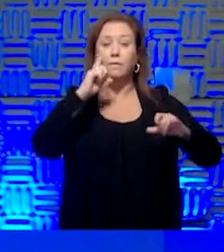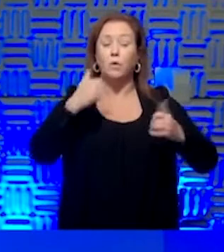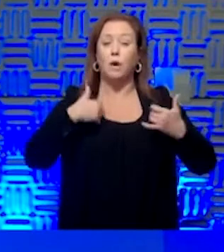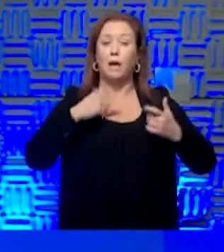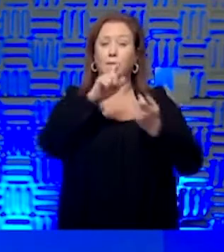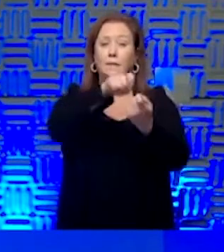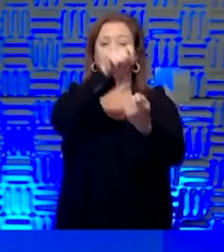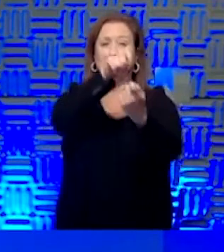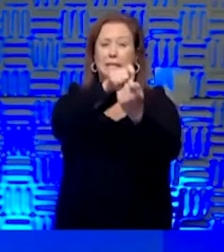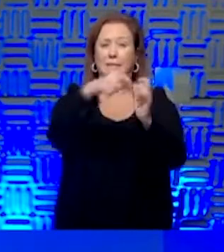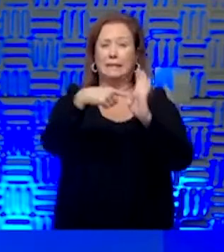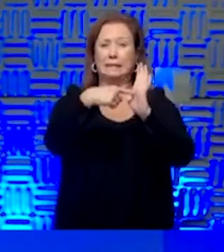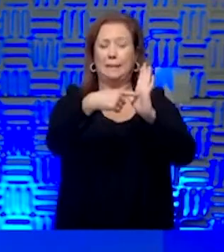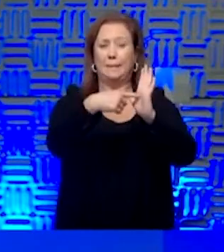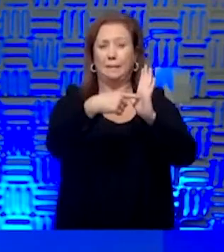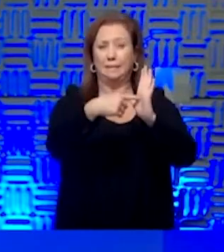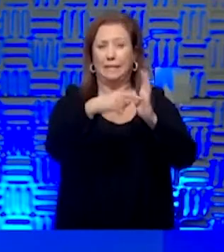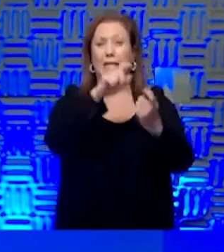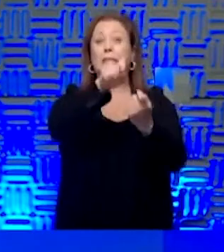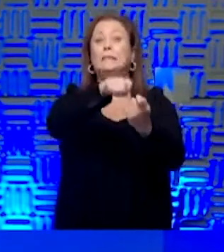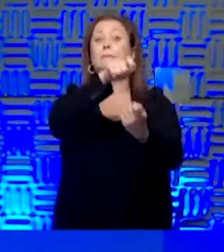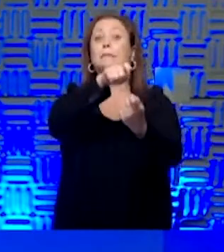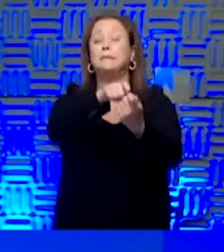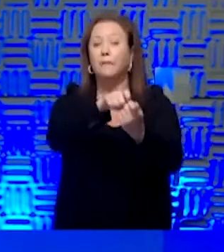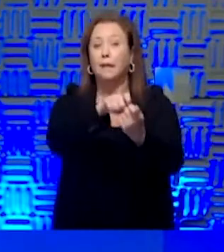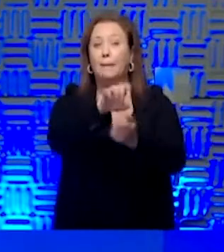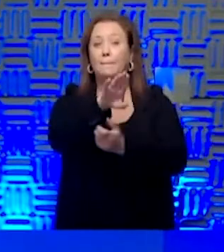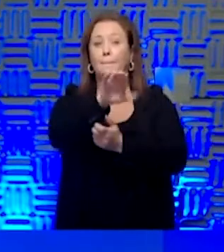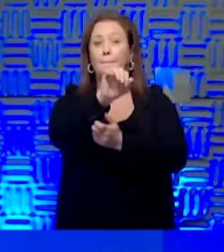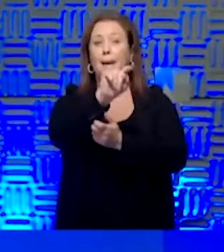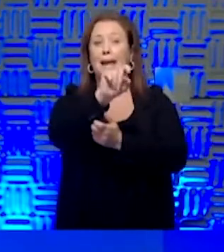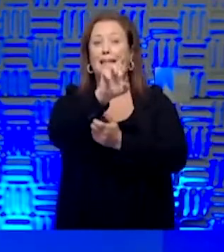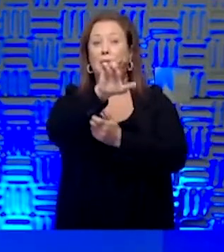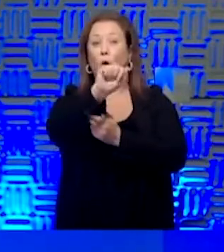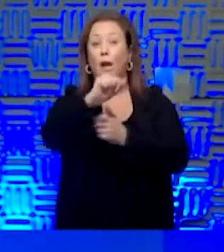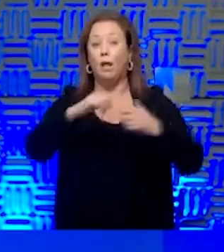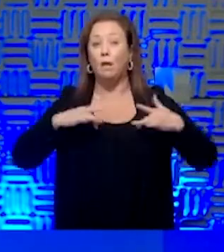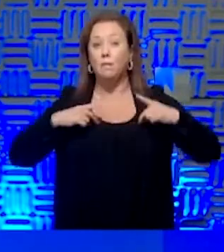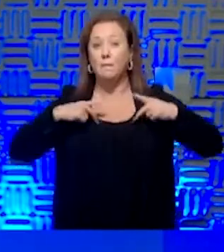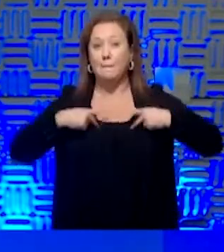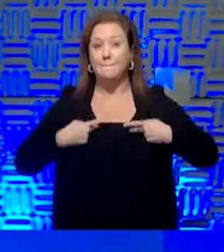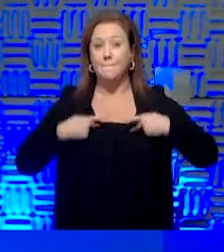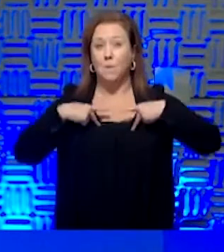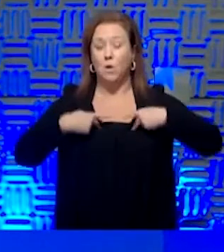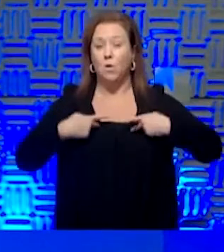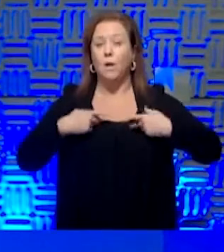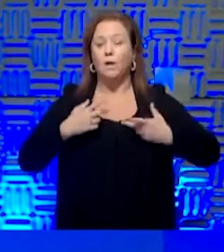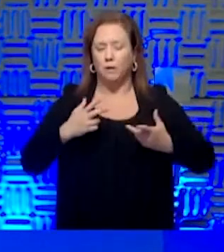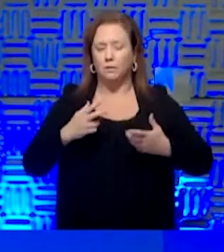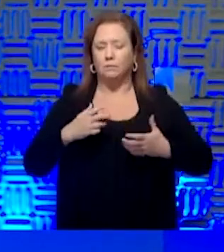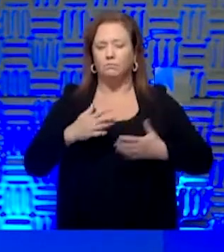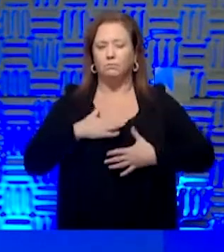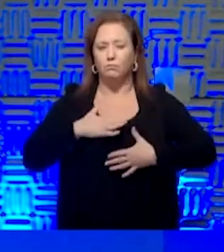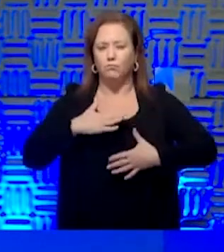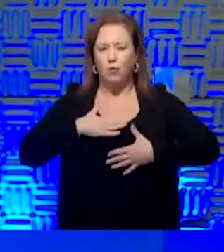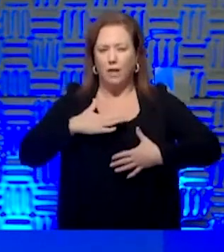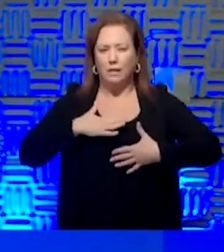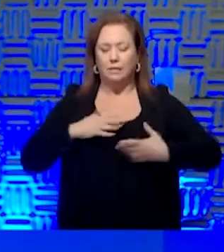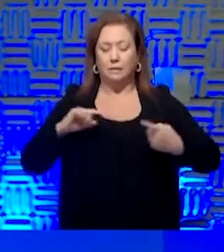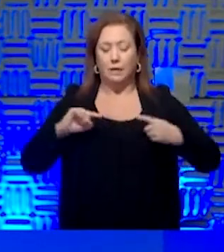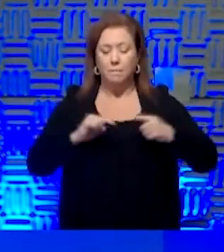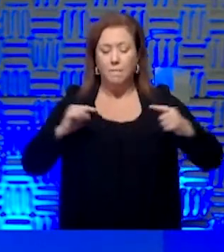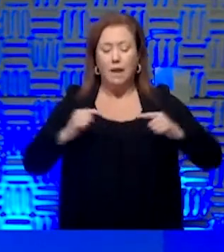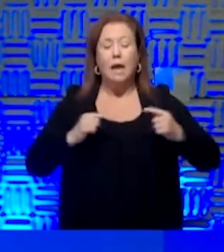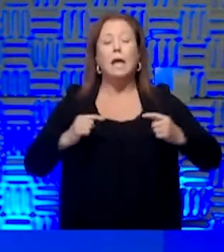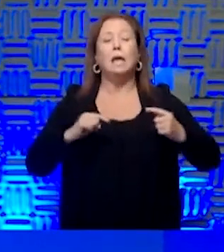specific symptoms, specifically about bacterial pneumonia, you'd probably have increasing shortness of breath, chest pain, high